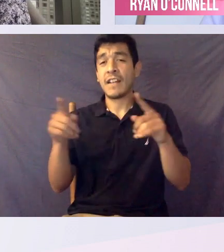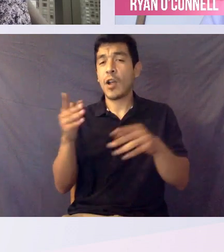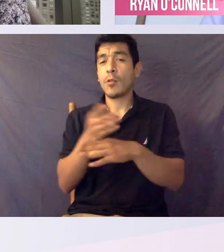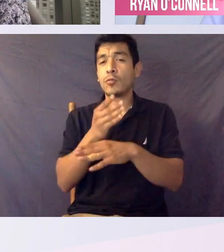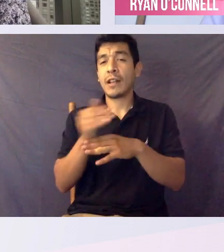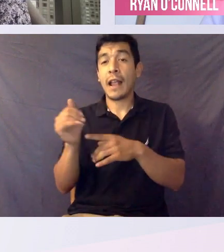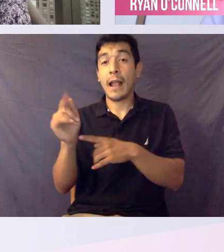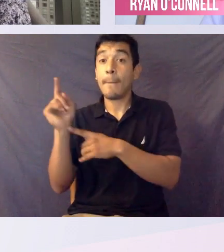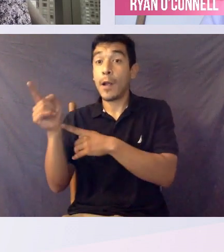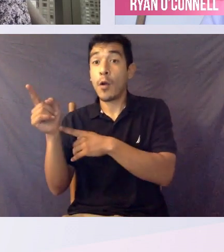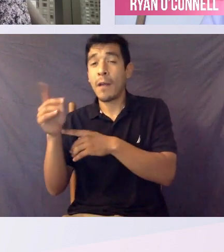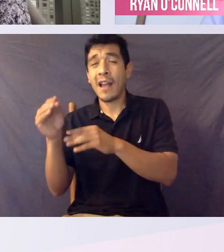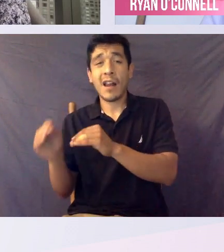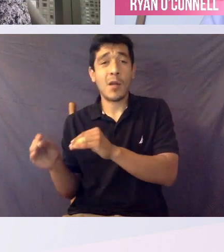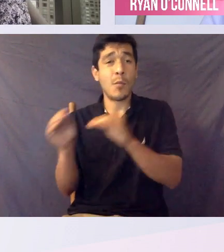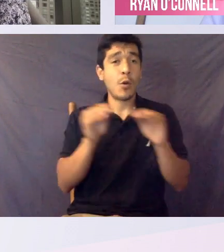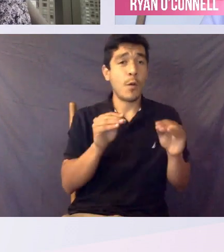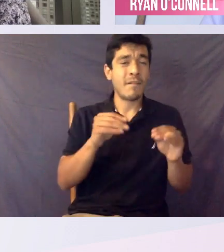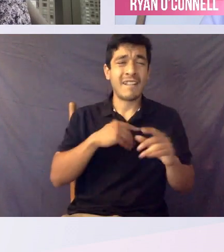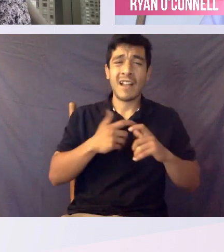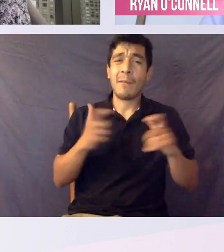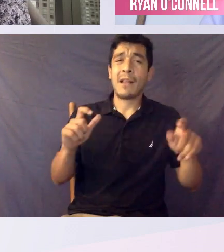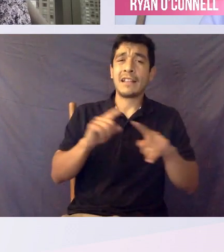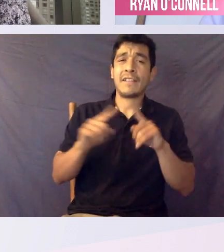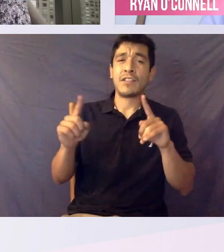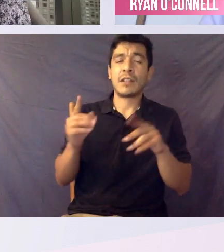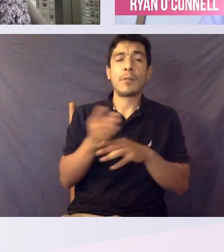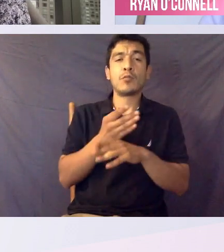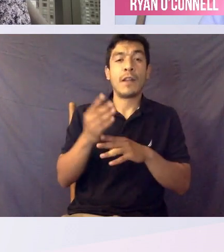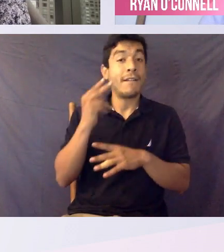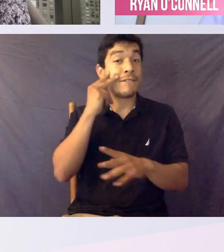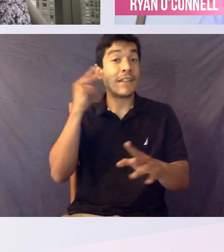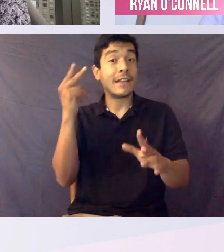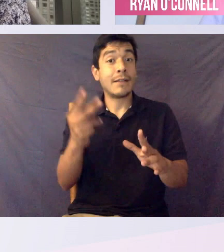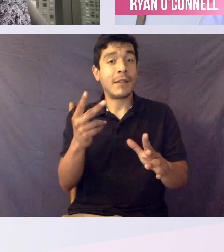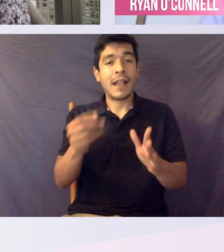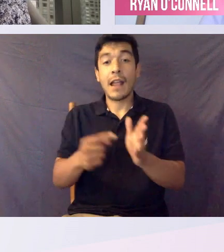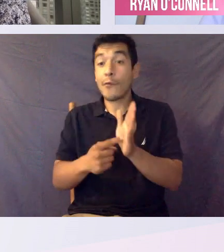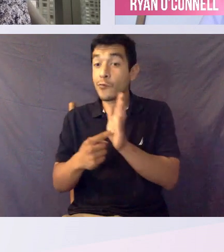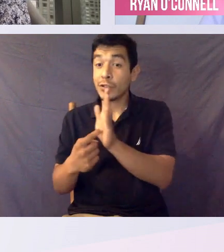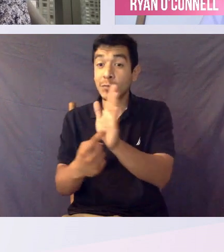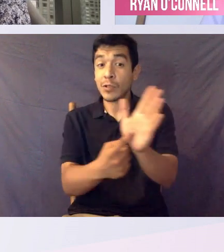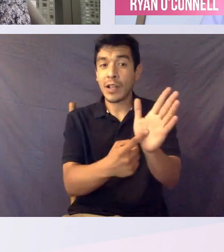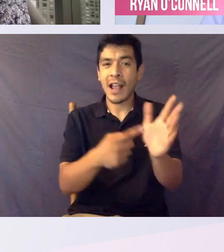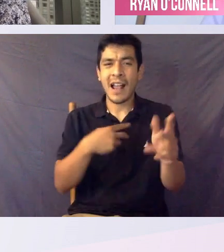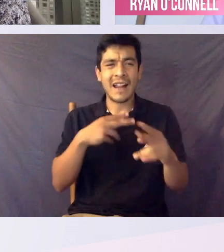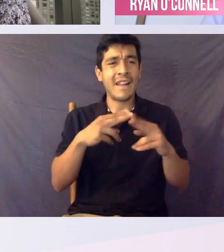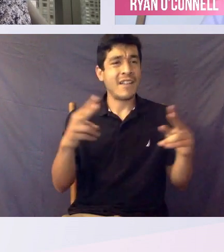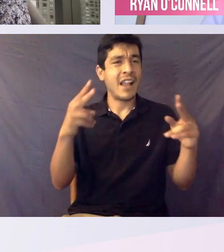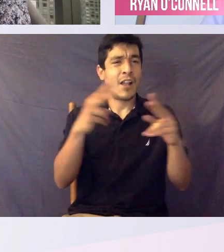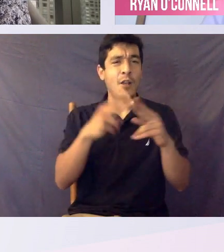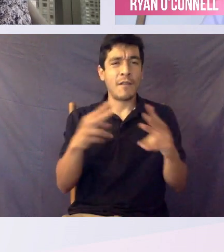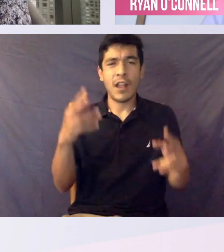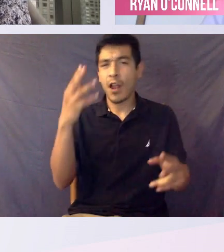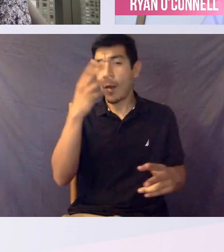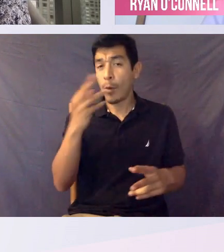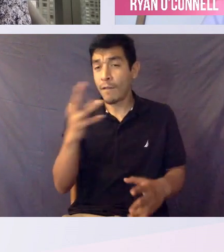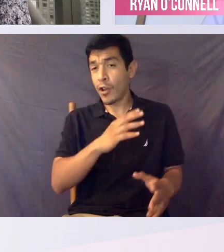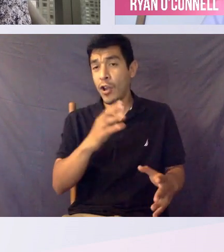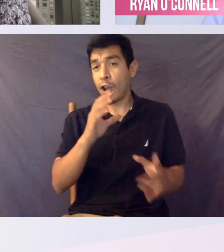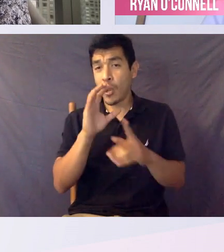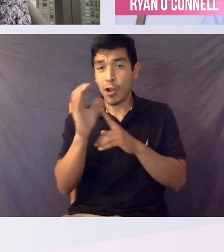There's a very big difference between visibility and representation. There's a very, very beautiful culture behind the people that you're meeting